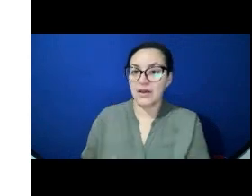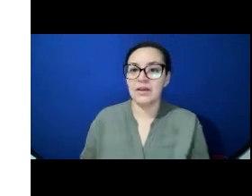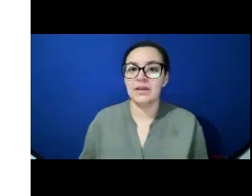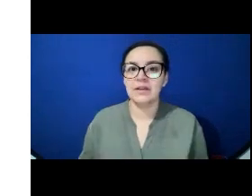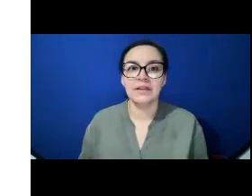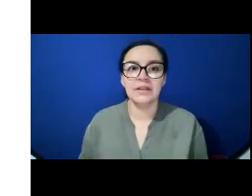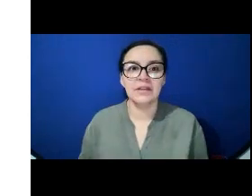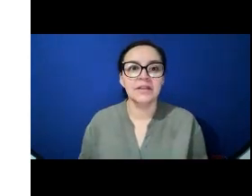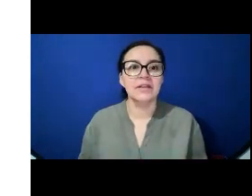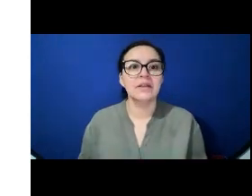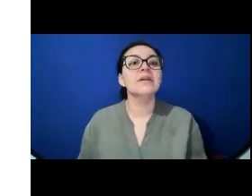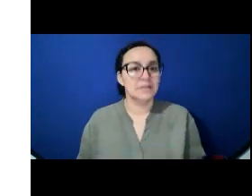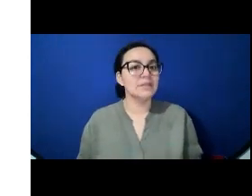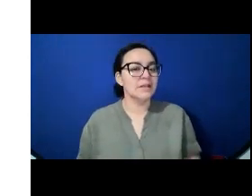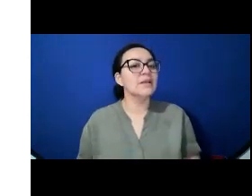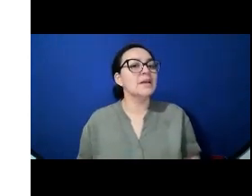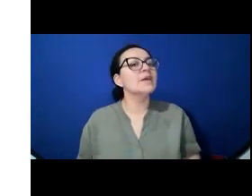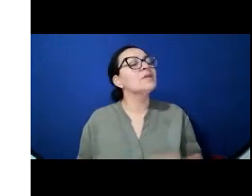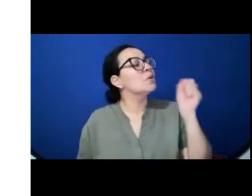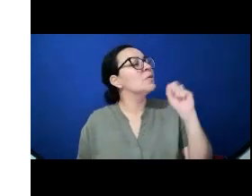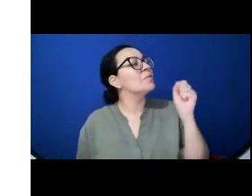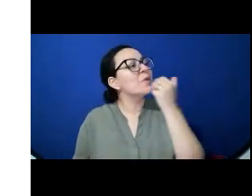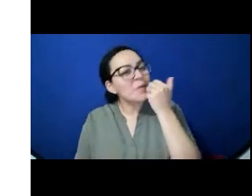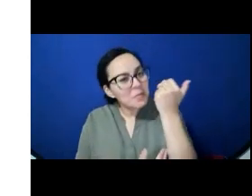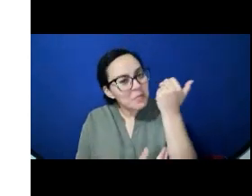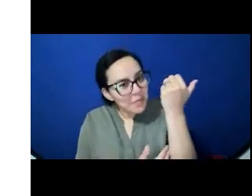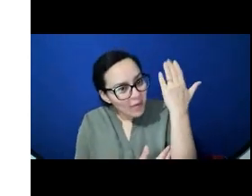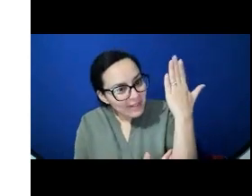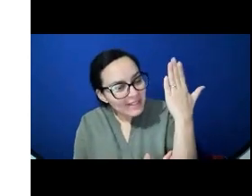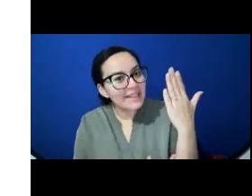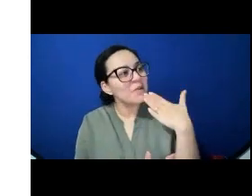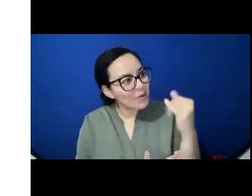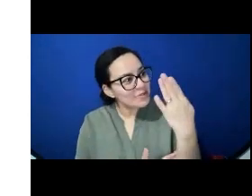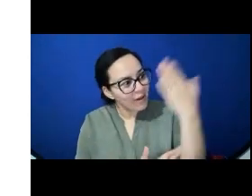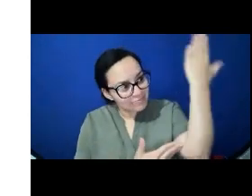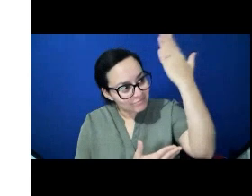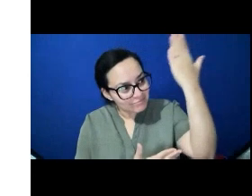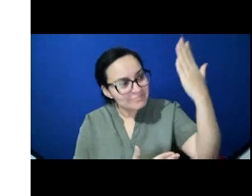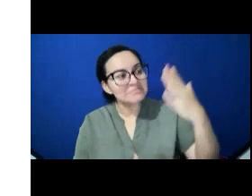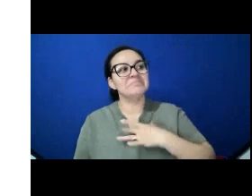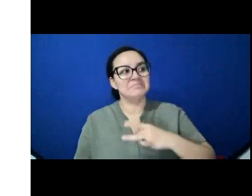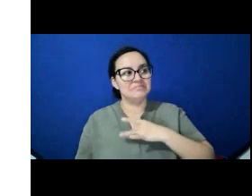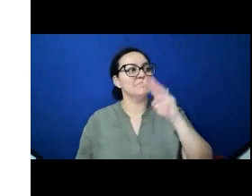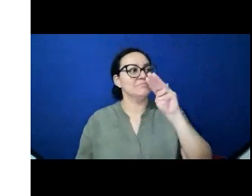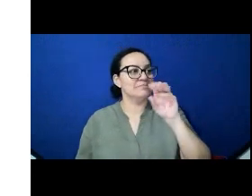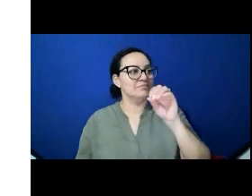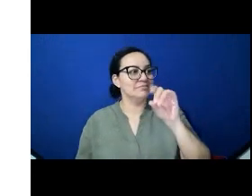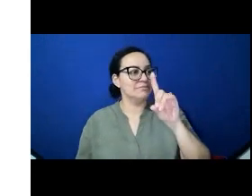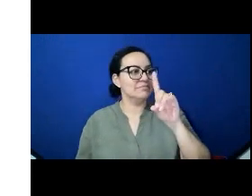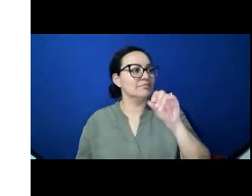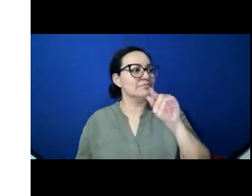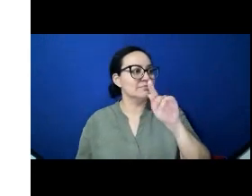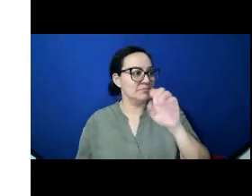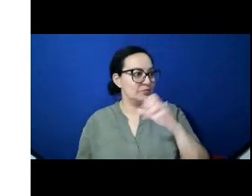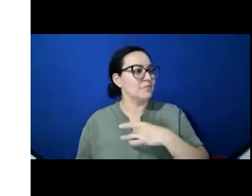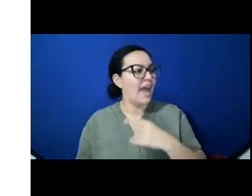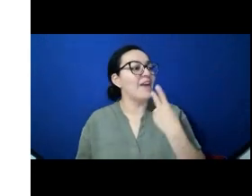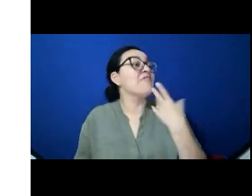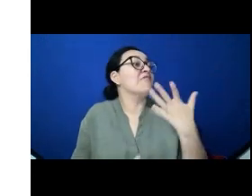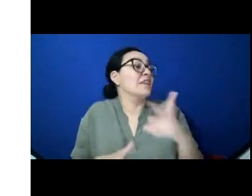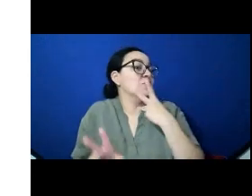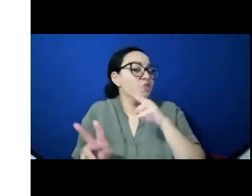Okay, there you go. Yes, good morning. Excellent presentation. I like the module. I looked at it before, but suppose I don't want